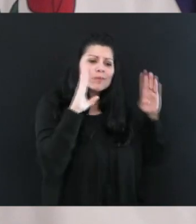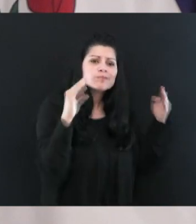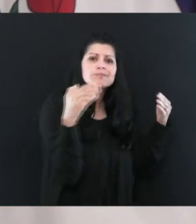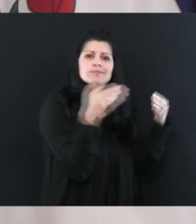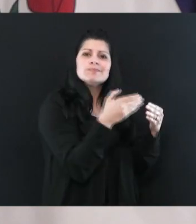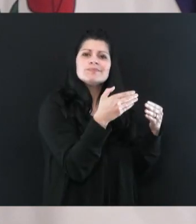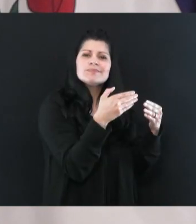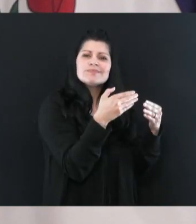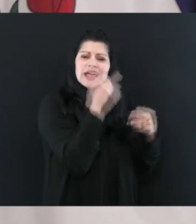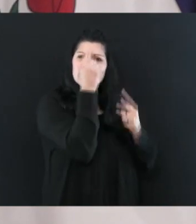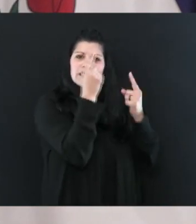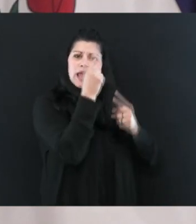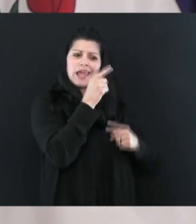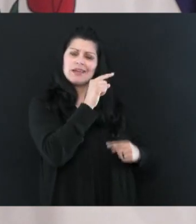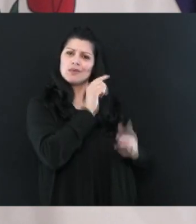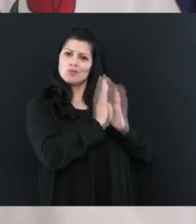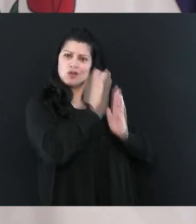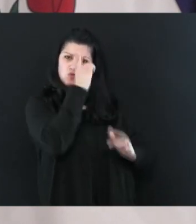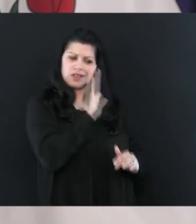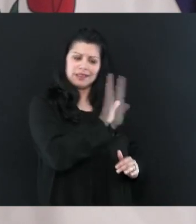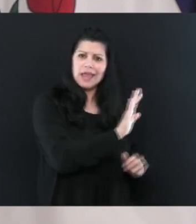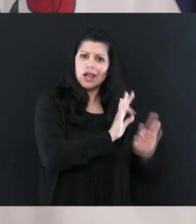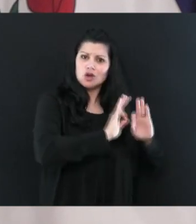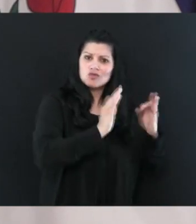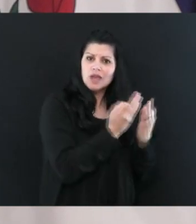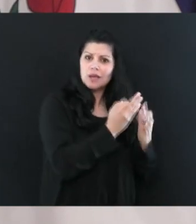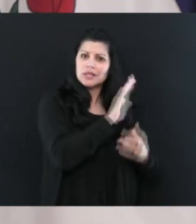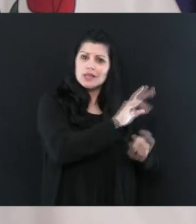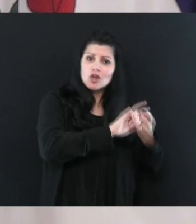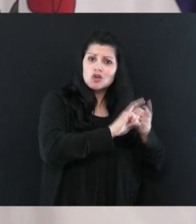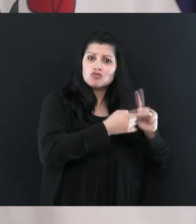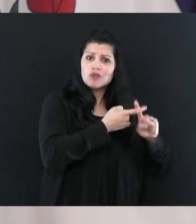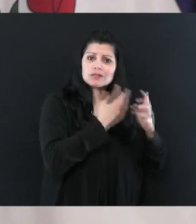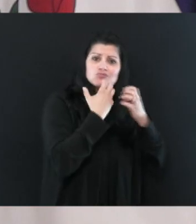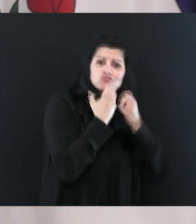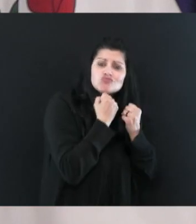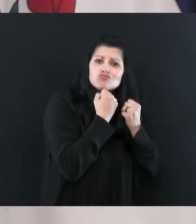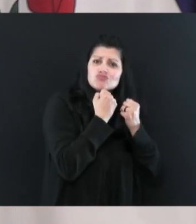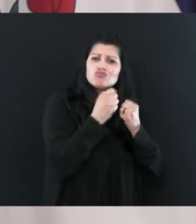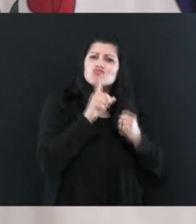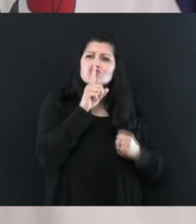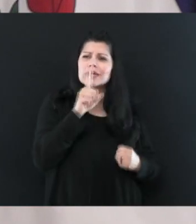ones. It's a catastrophe beyond all of our